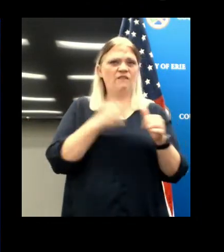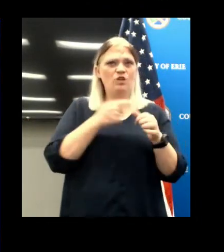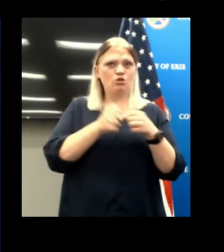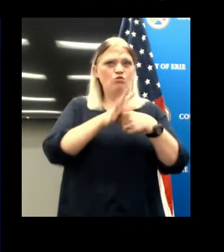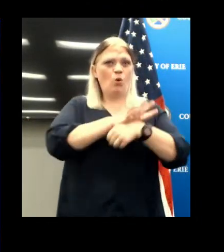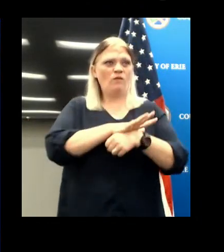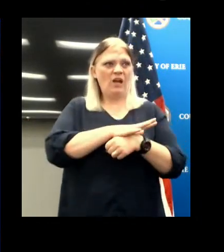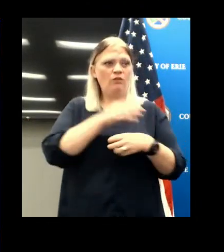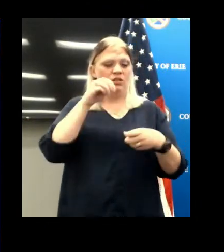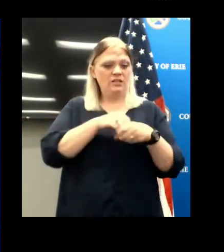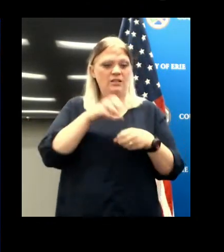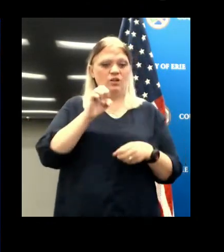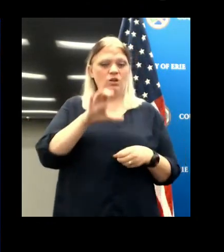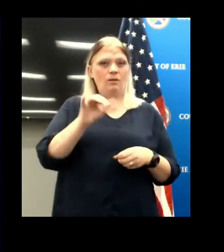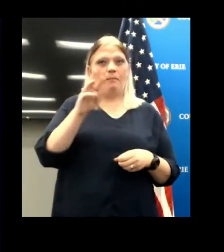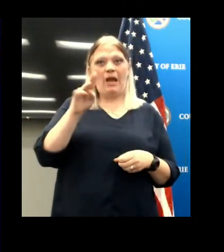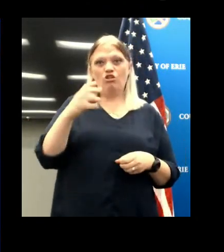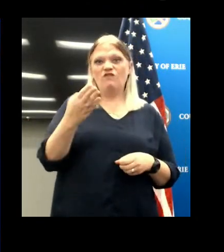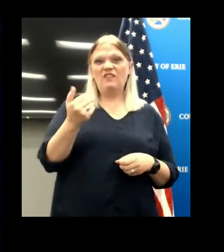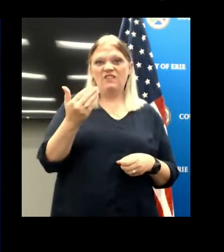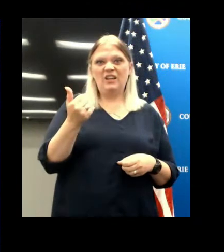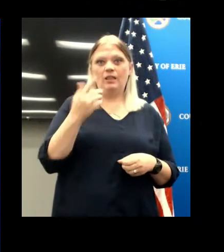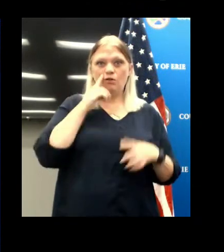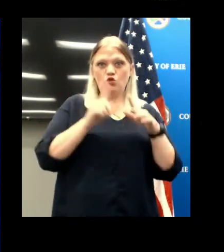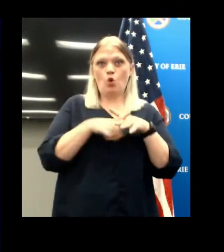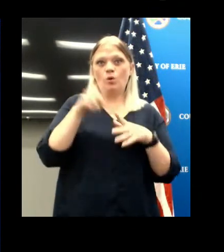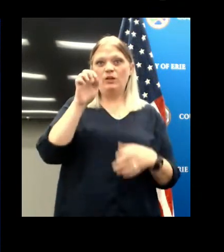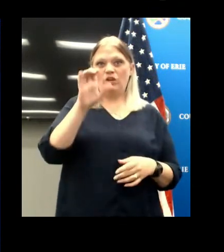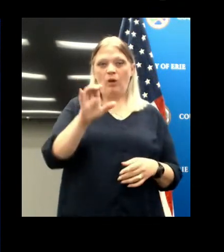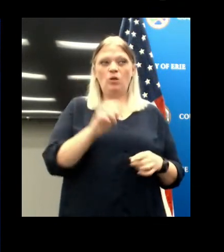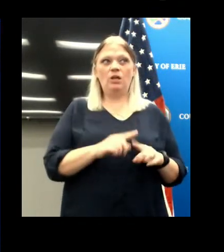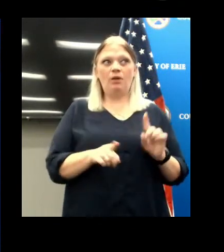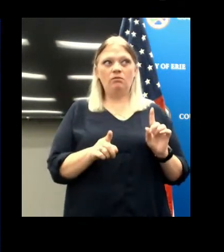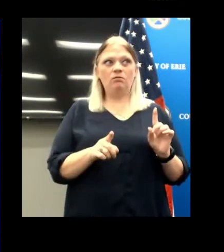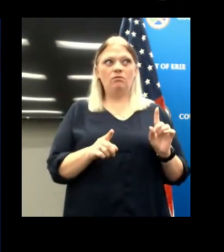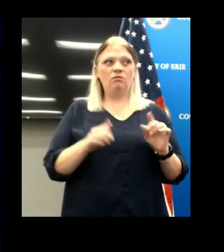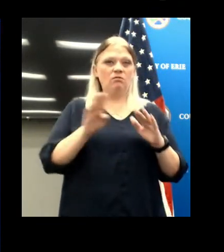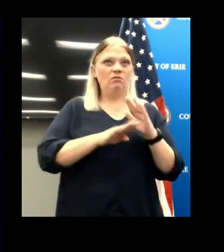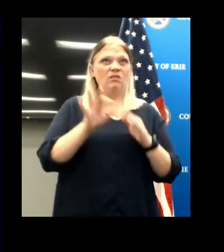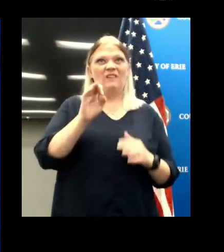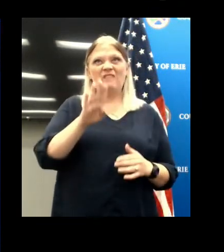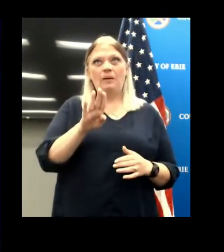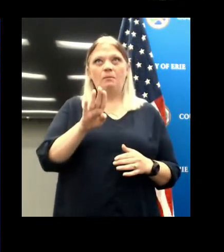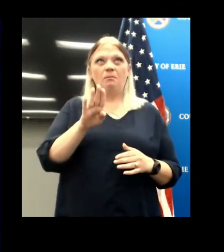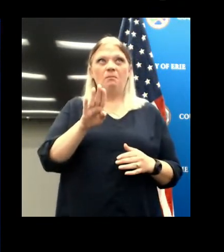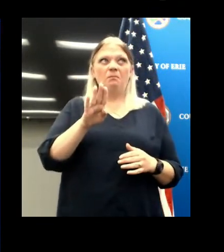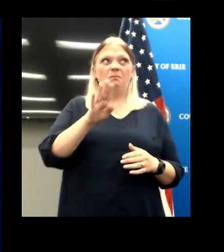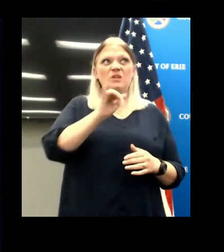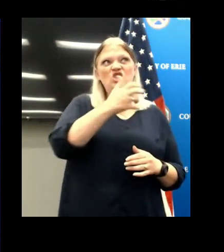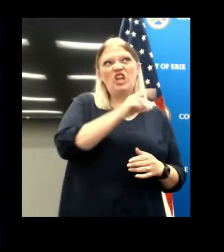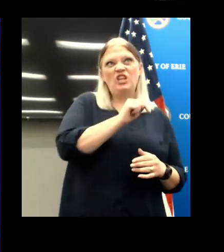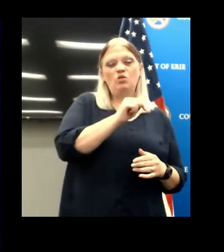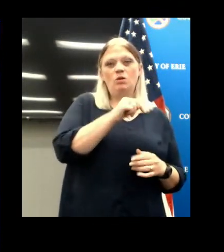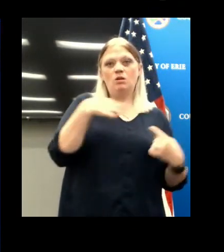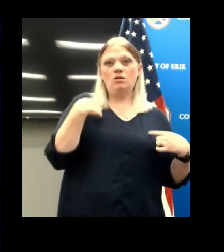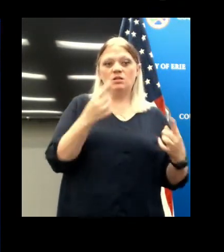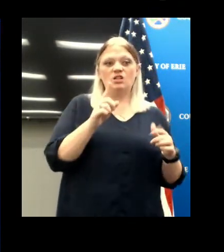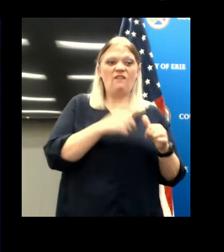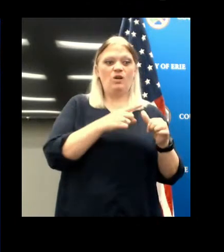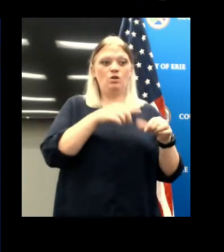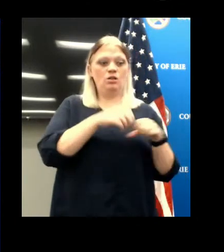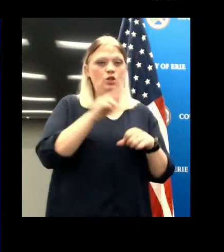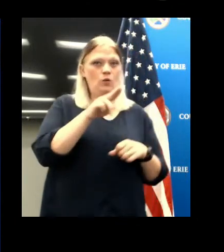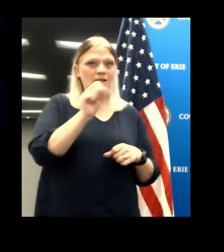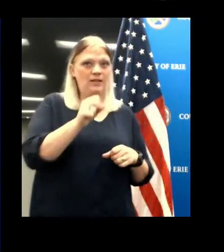here in Erie County, which was March 15th. But it's basically been February, late January since the first coronavirus case in the United